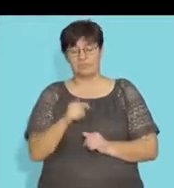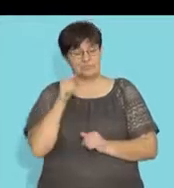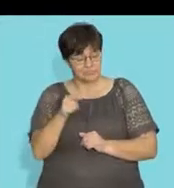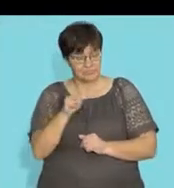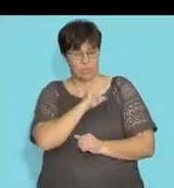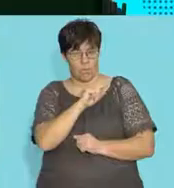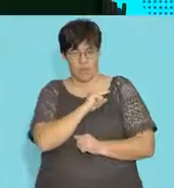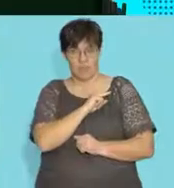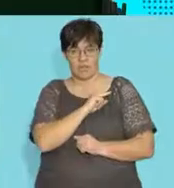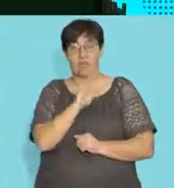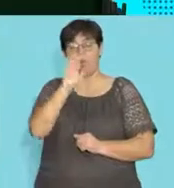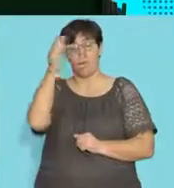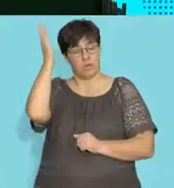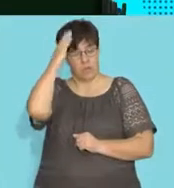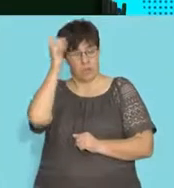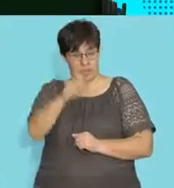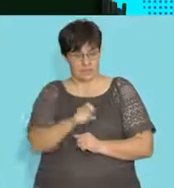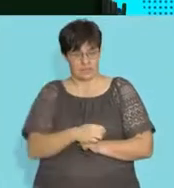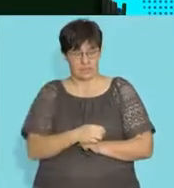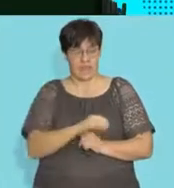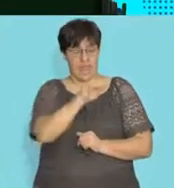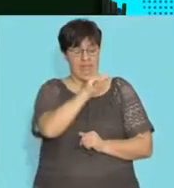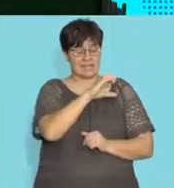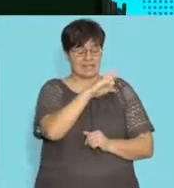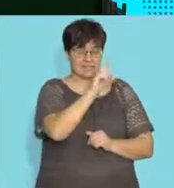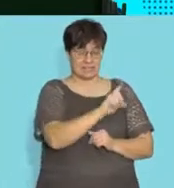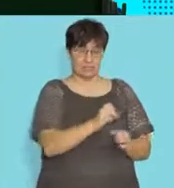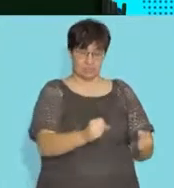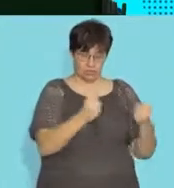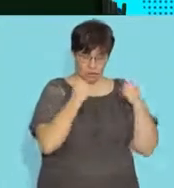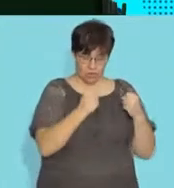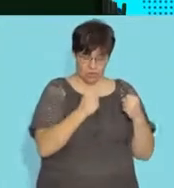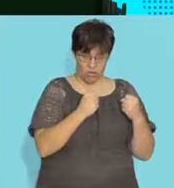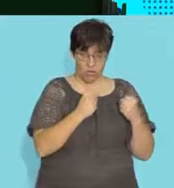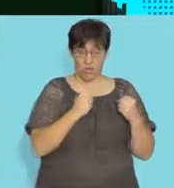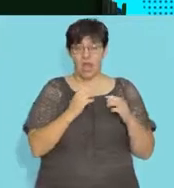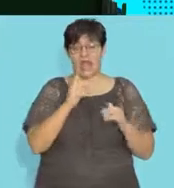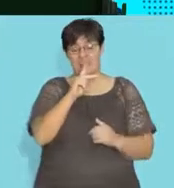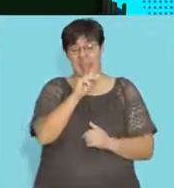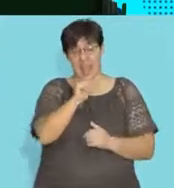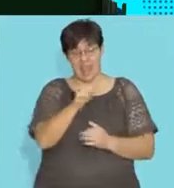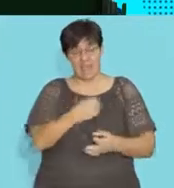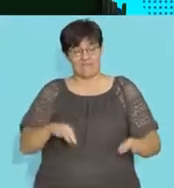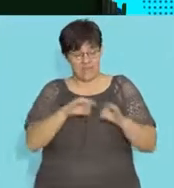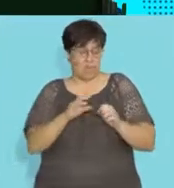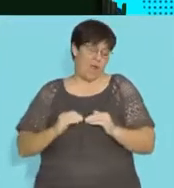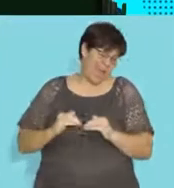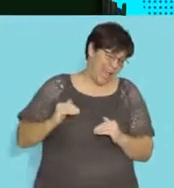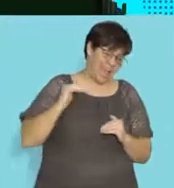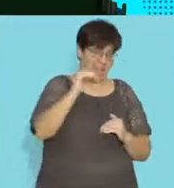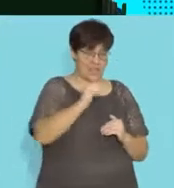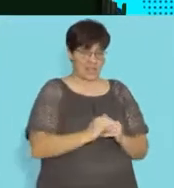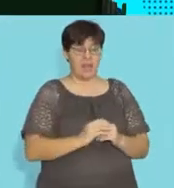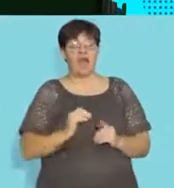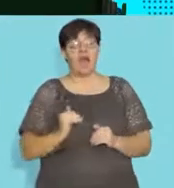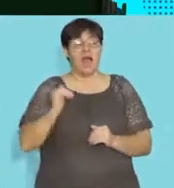for that reason, you should know that a strong acid has got a very high Ka value. And a